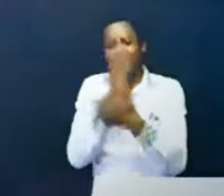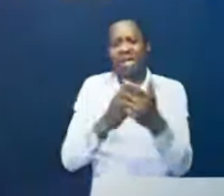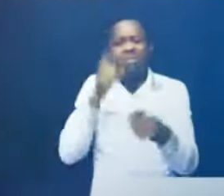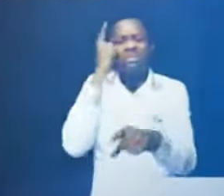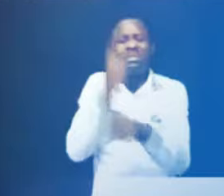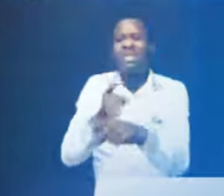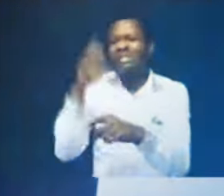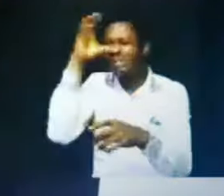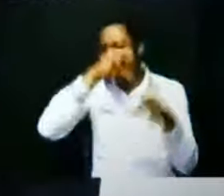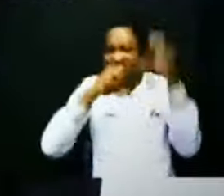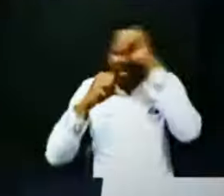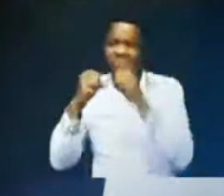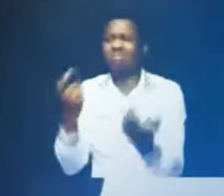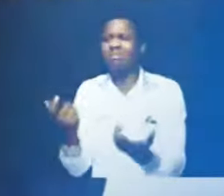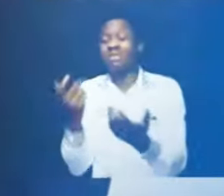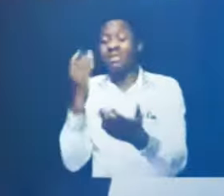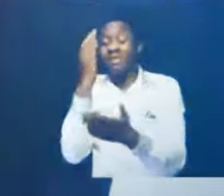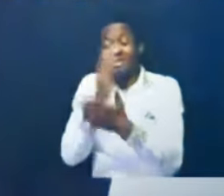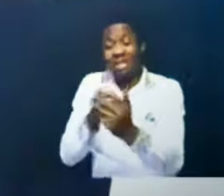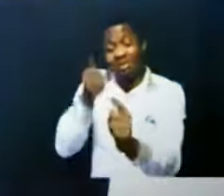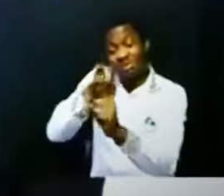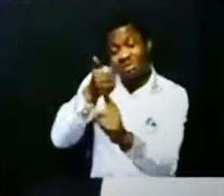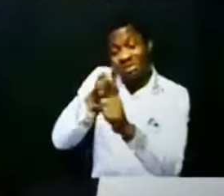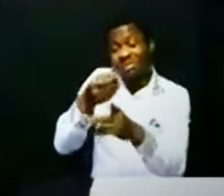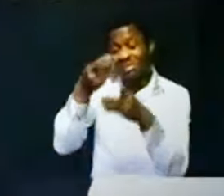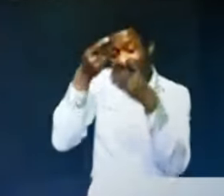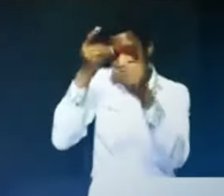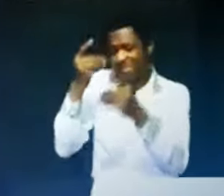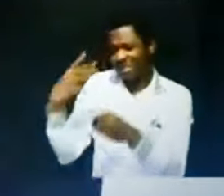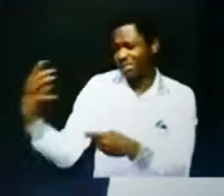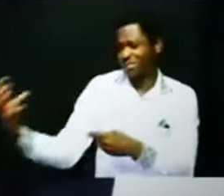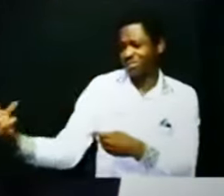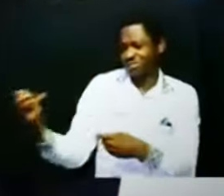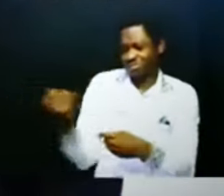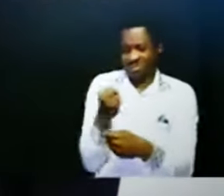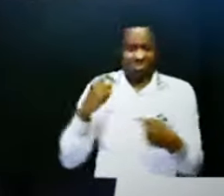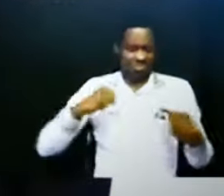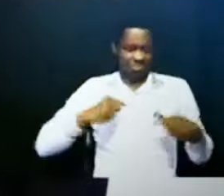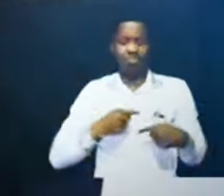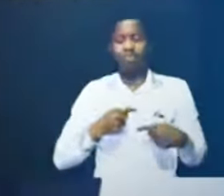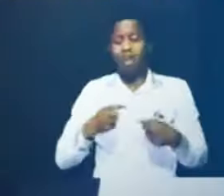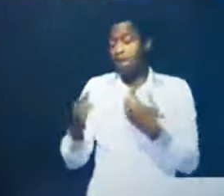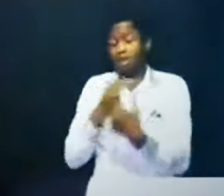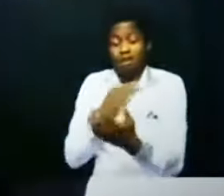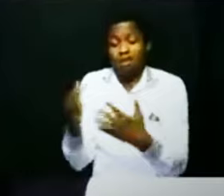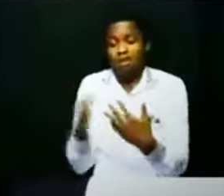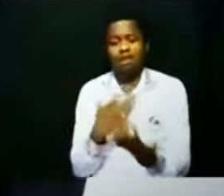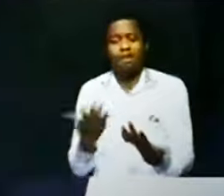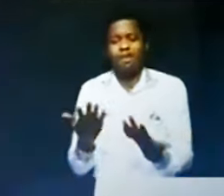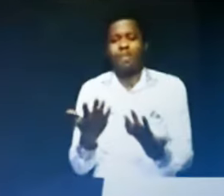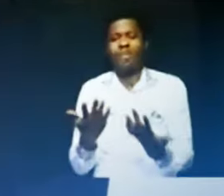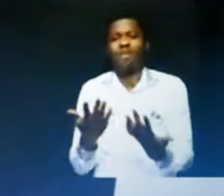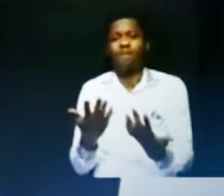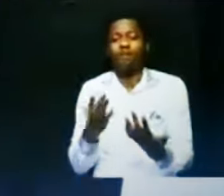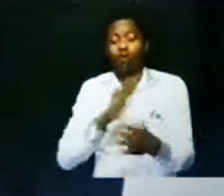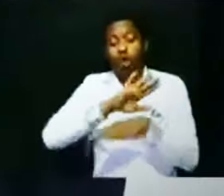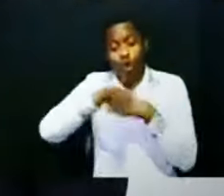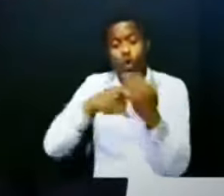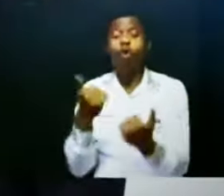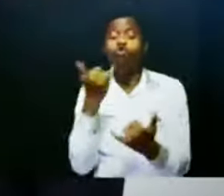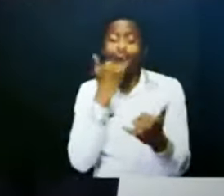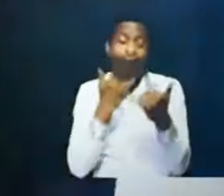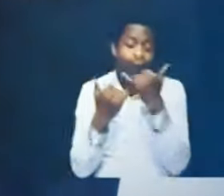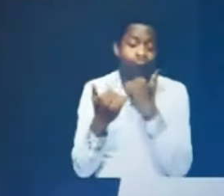are self-imposing. Yeah, but whatever happens, they are